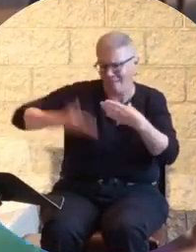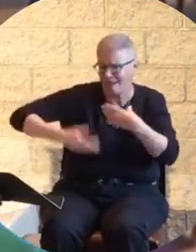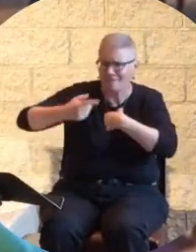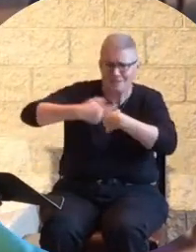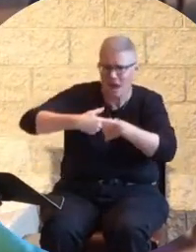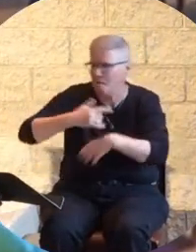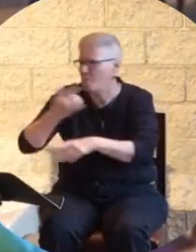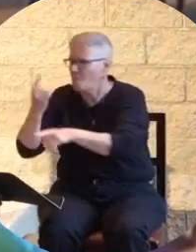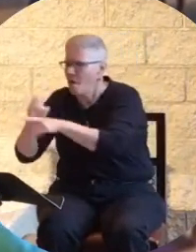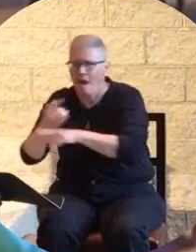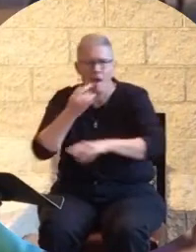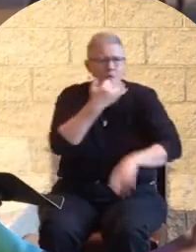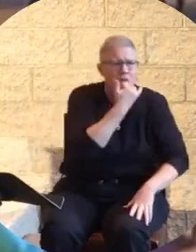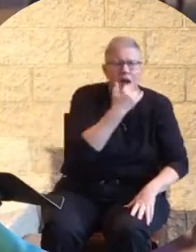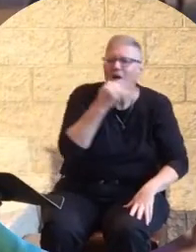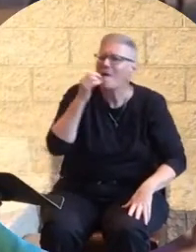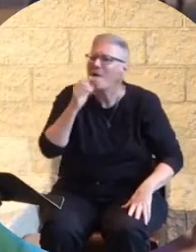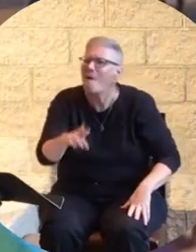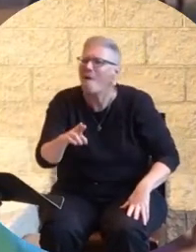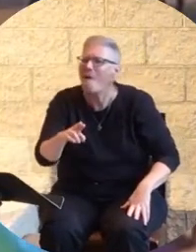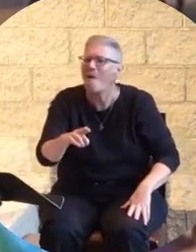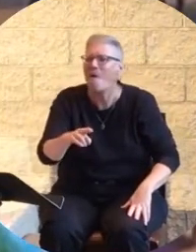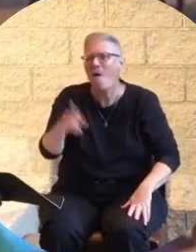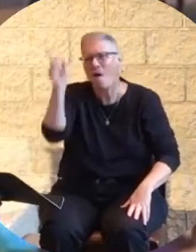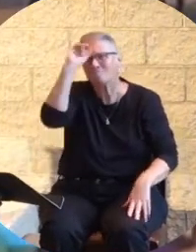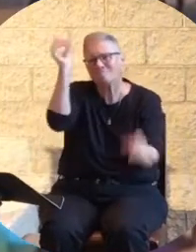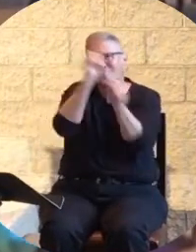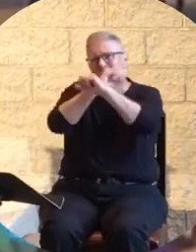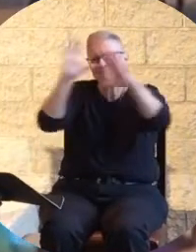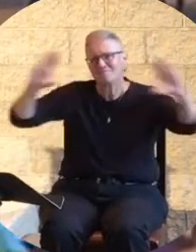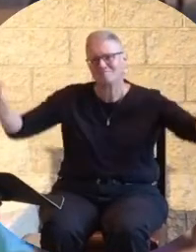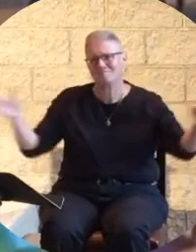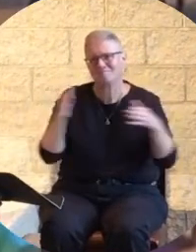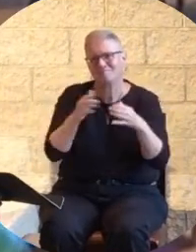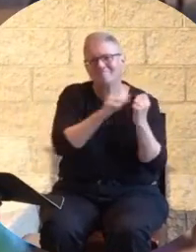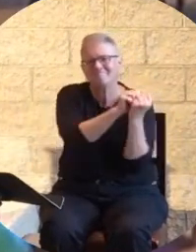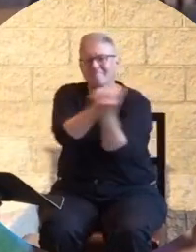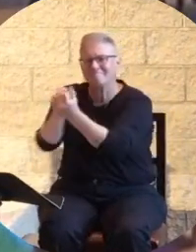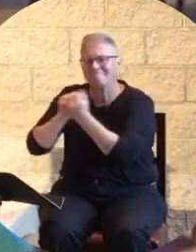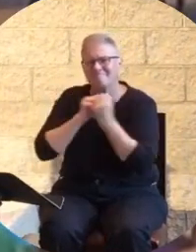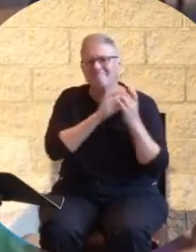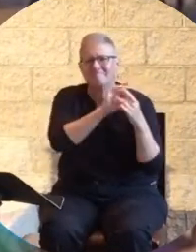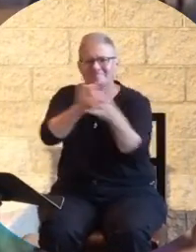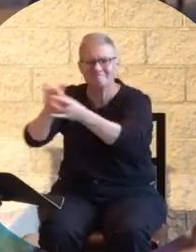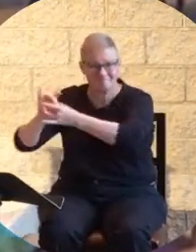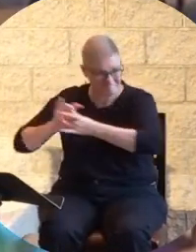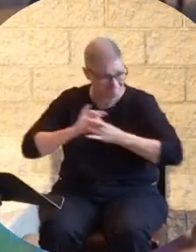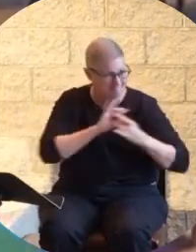See ourselves as one.